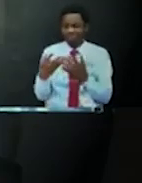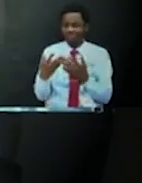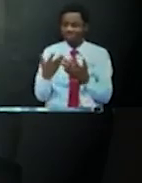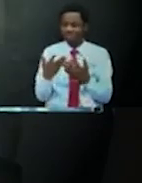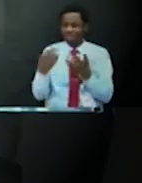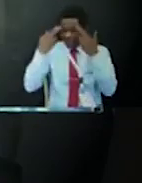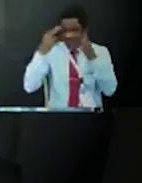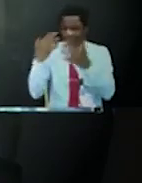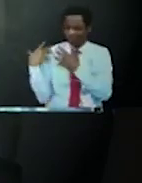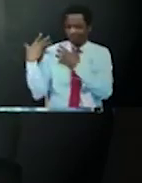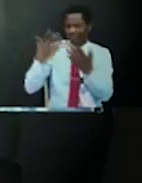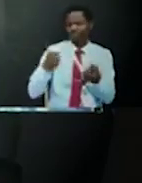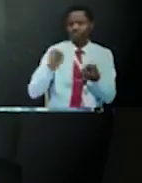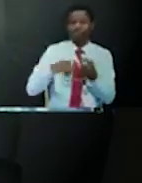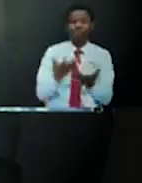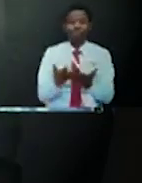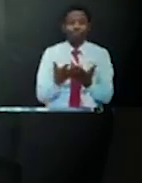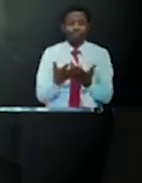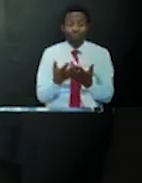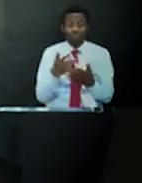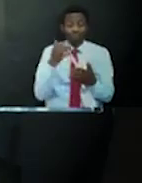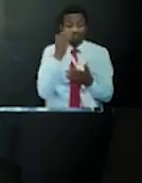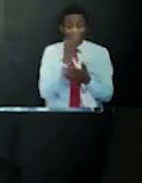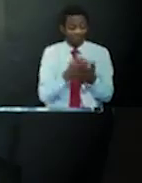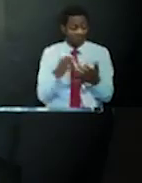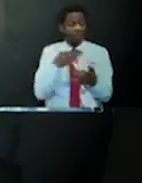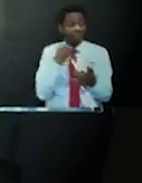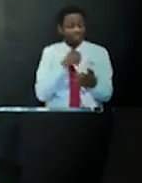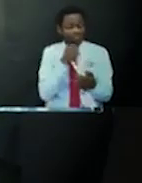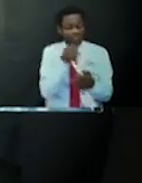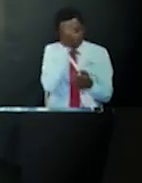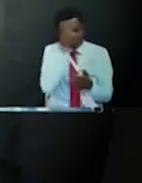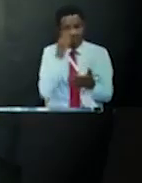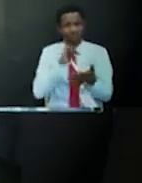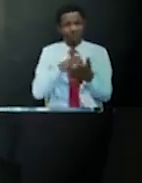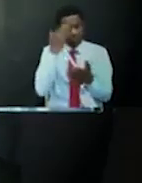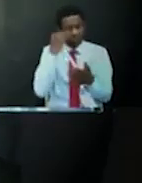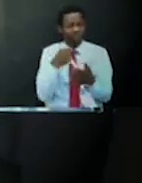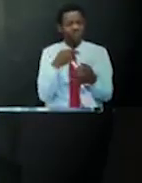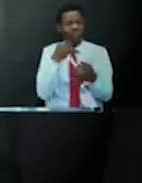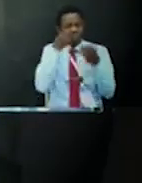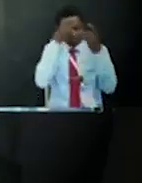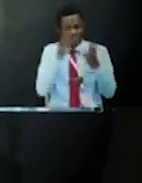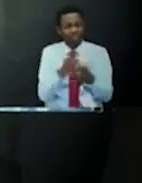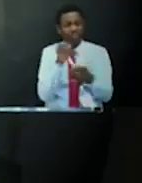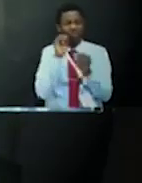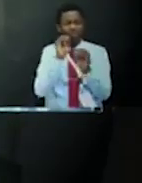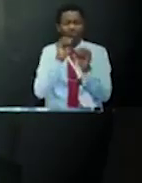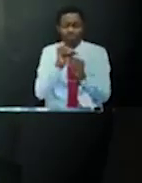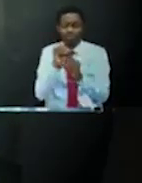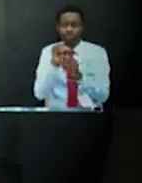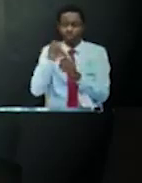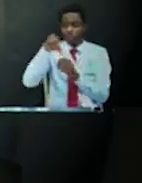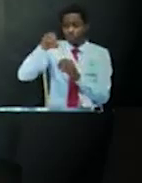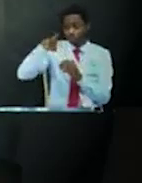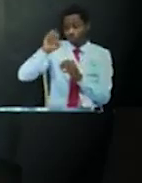really understand. That is why we have decided that we will teach the core values and even teach the rules of conduct of